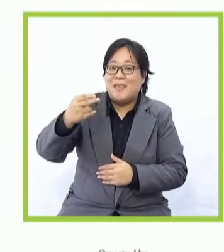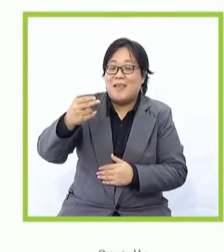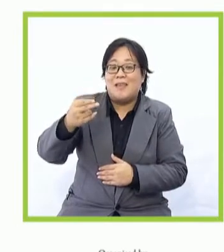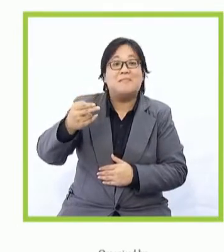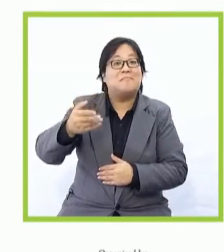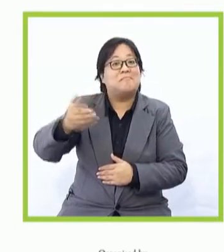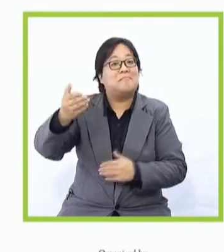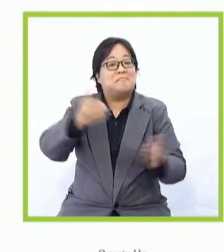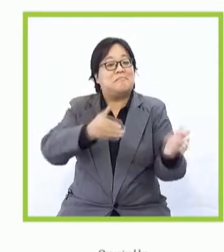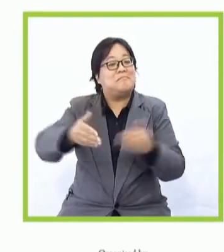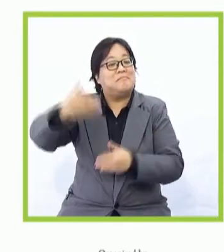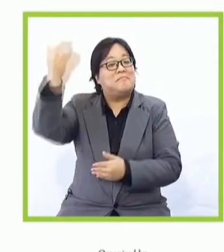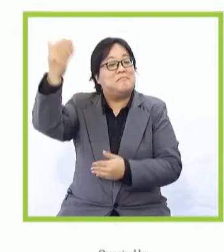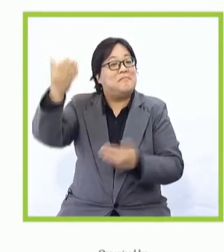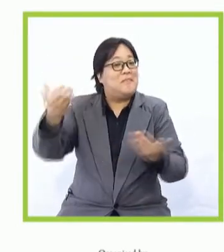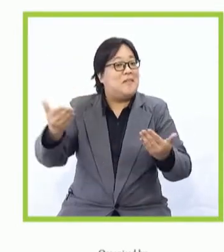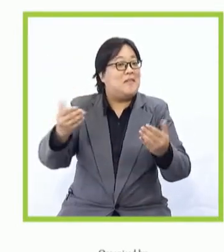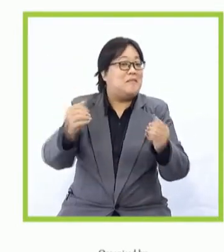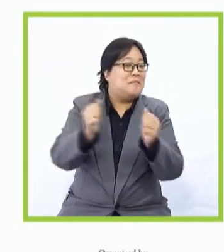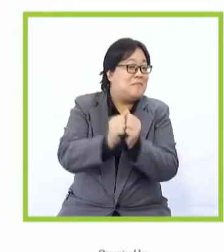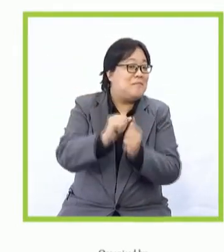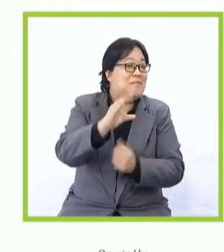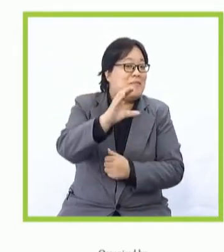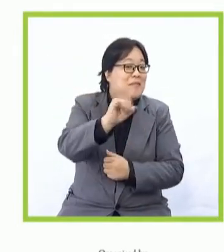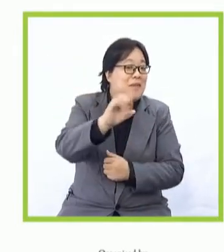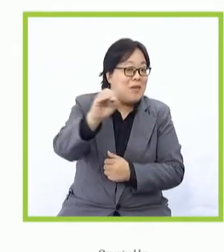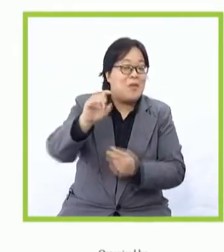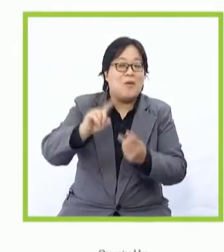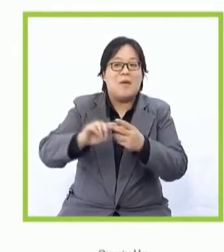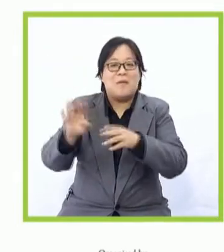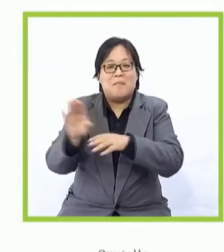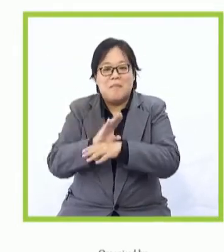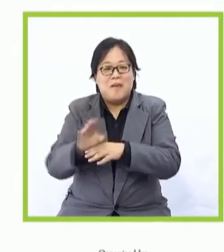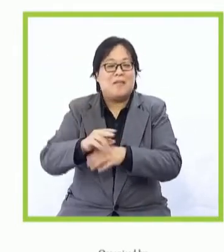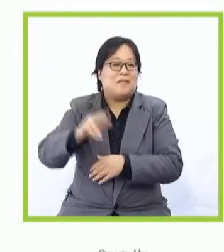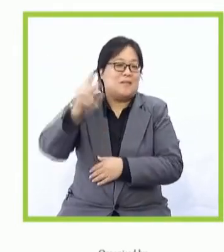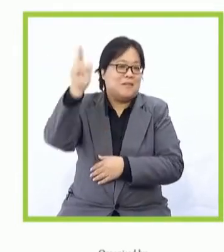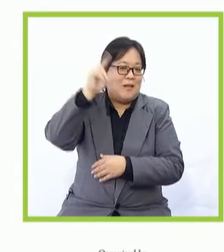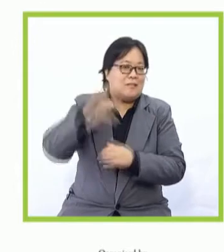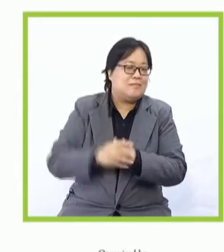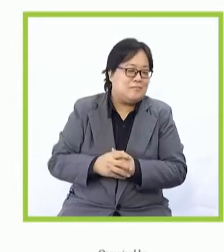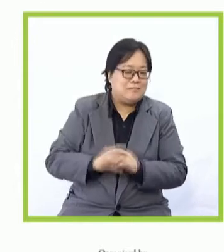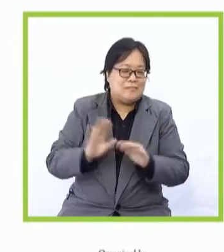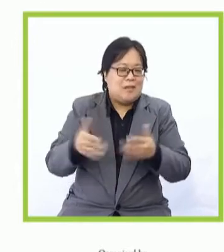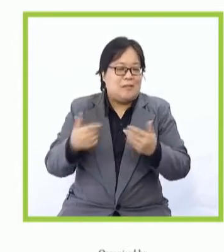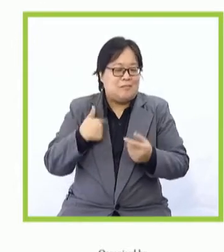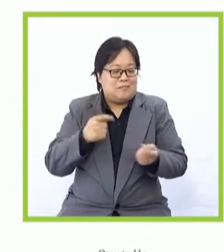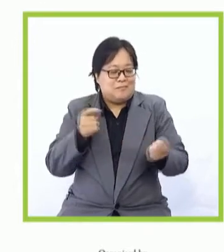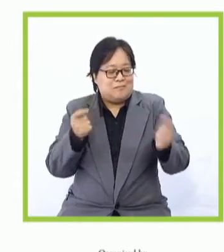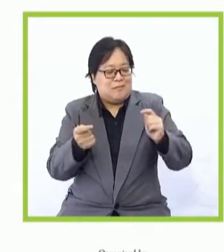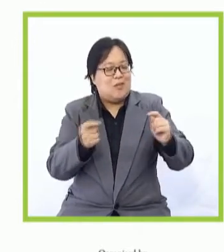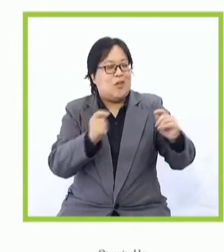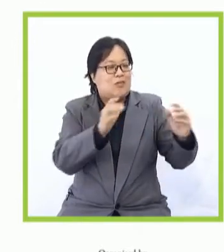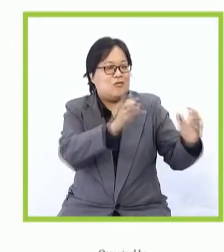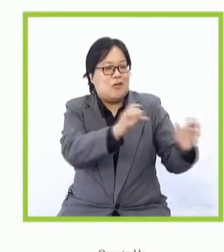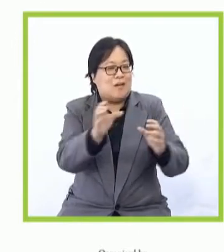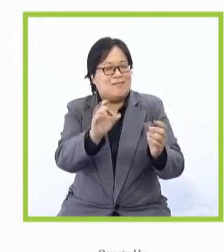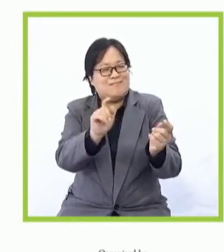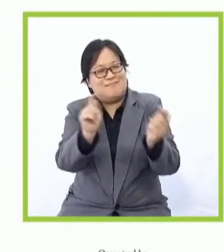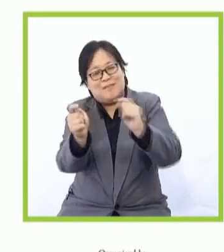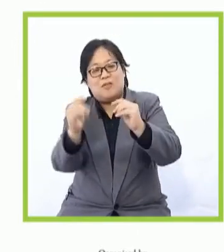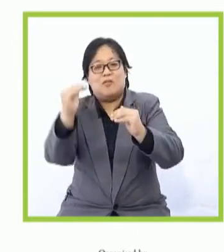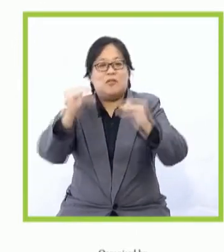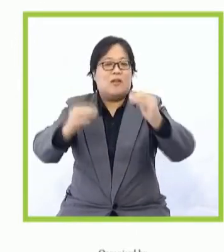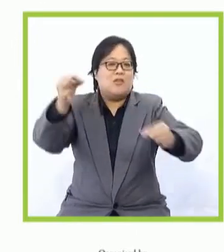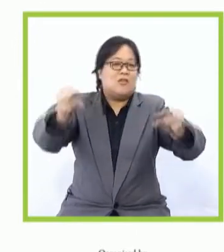this forum with civil society, business and government on how we make that shift from charity to justice. And I really